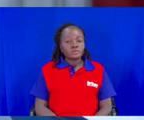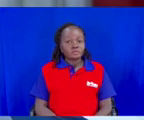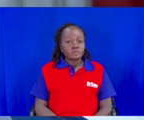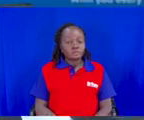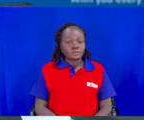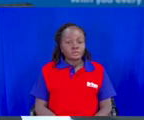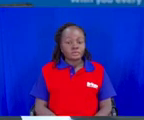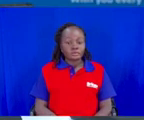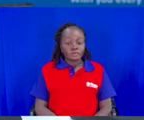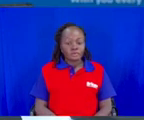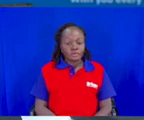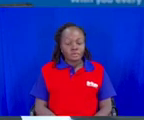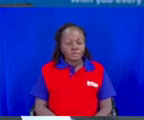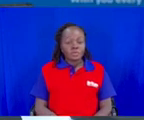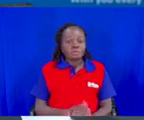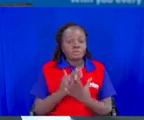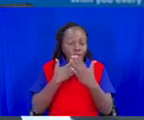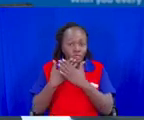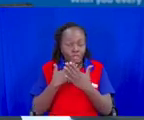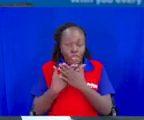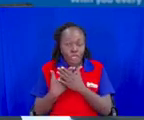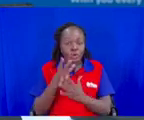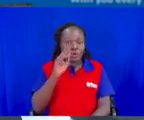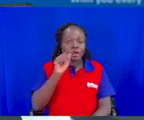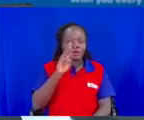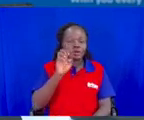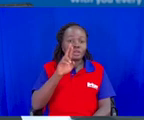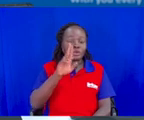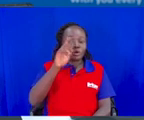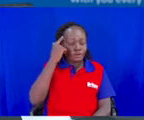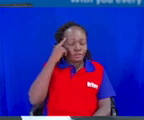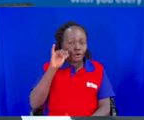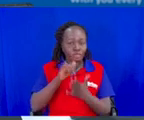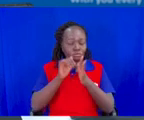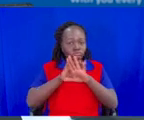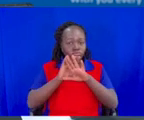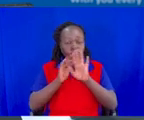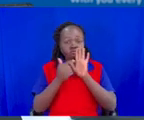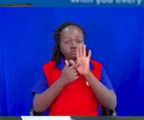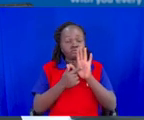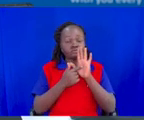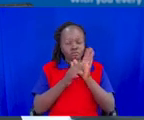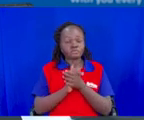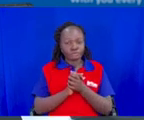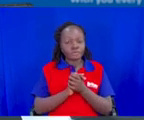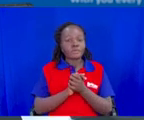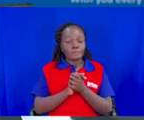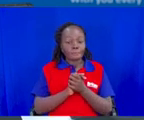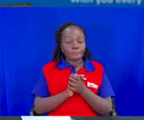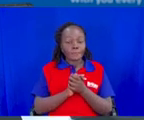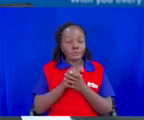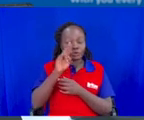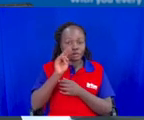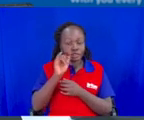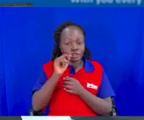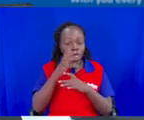much. Thank you, Ms. Wawero, for that very good presentation. Unit holders,